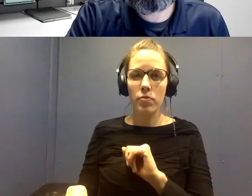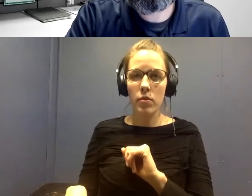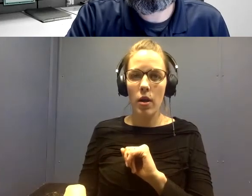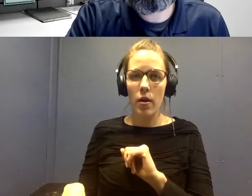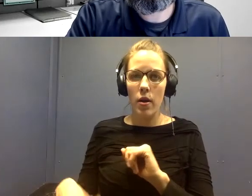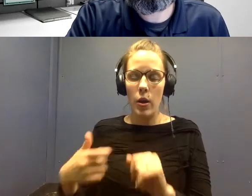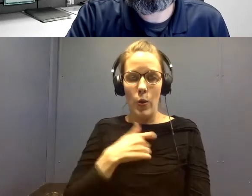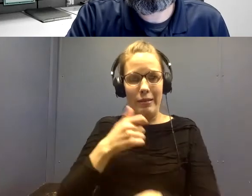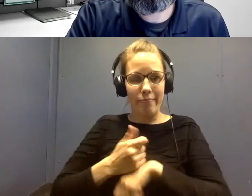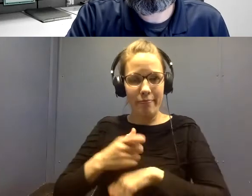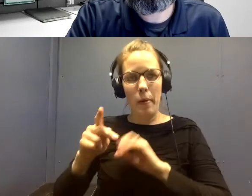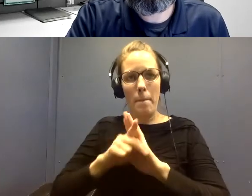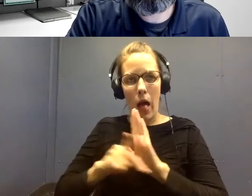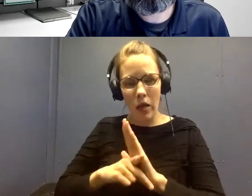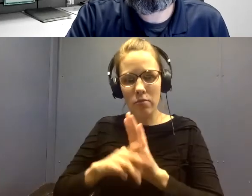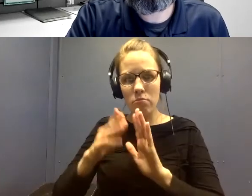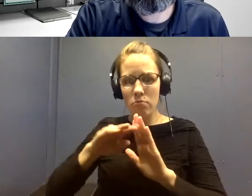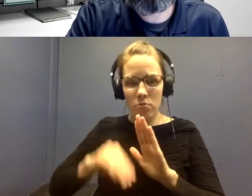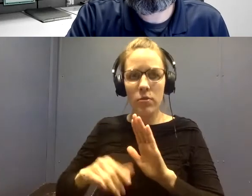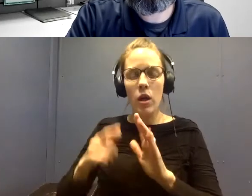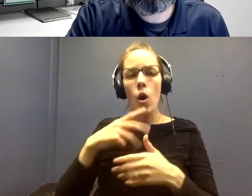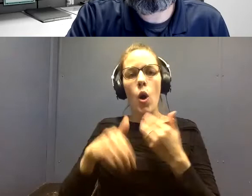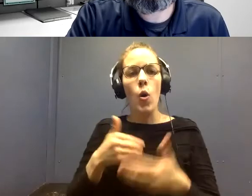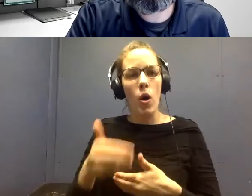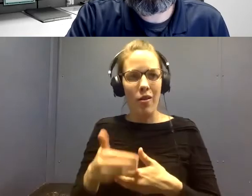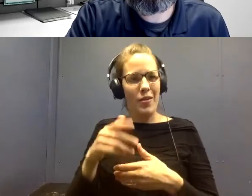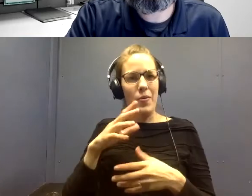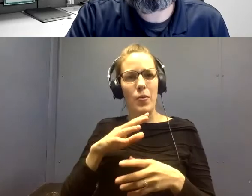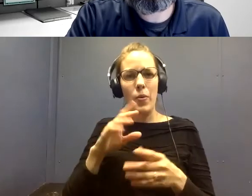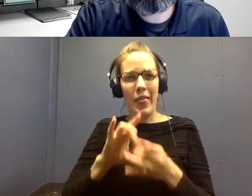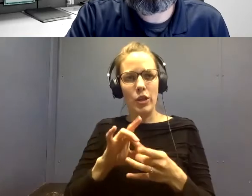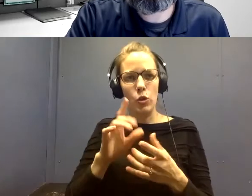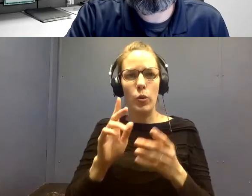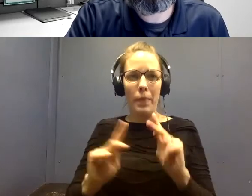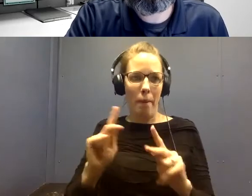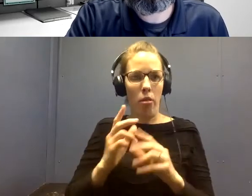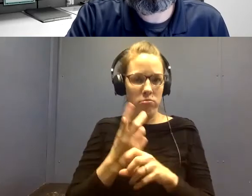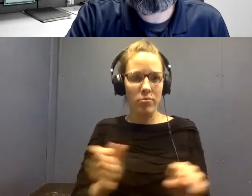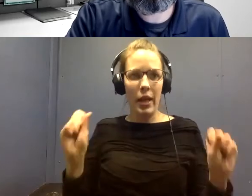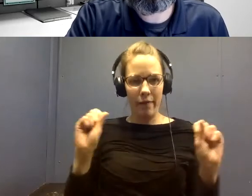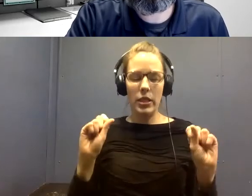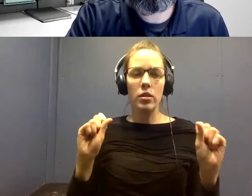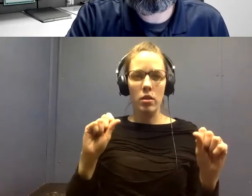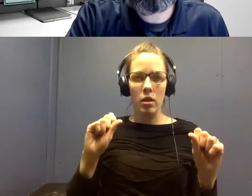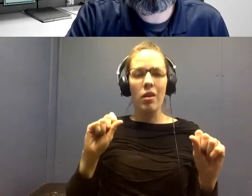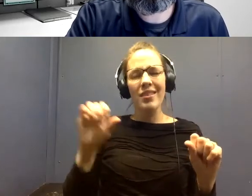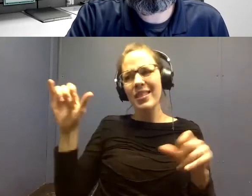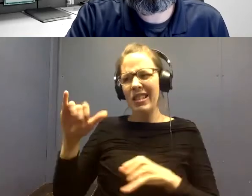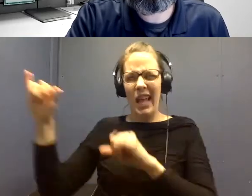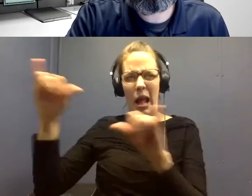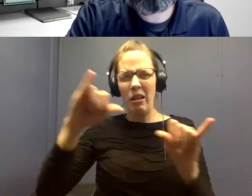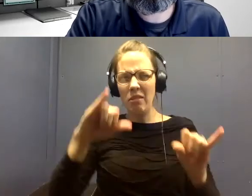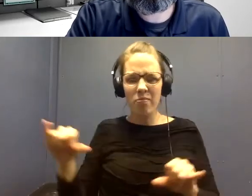We've set policies and procedures around keeping employees safe during this pandemic, like most employers. We required all employees wear